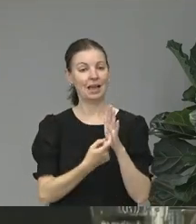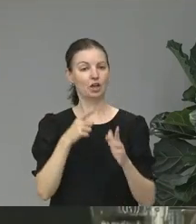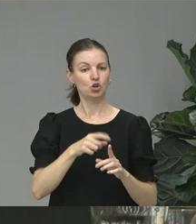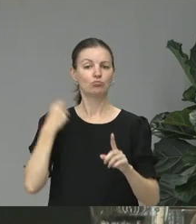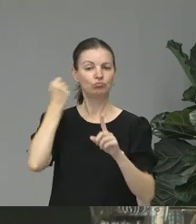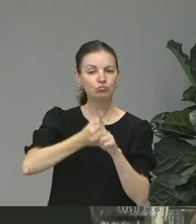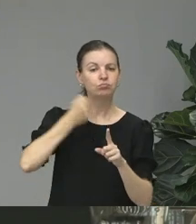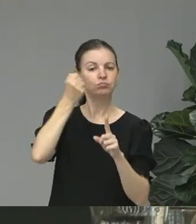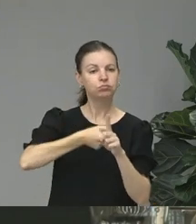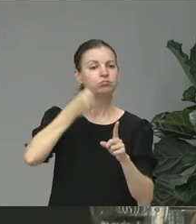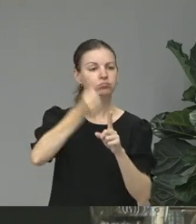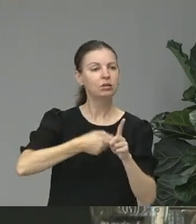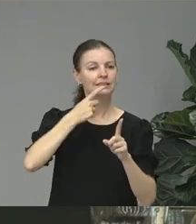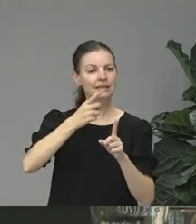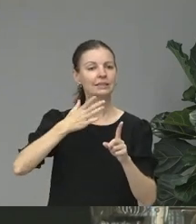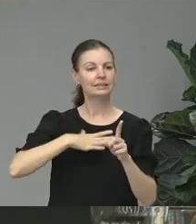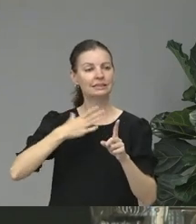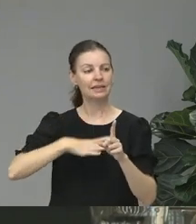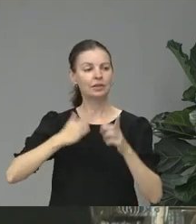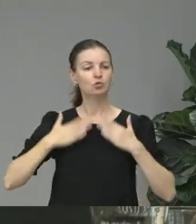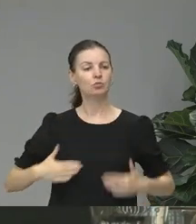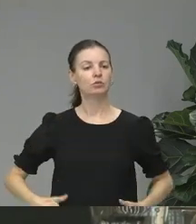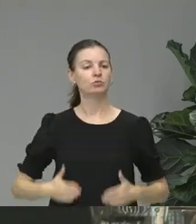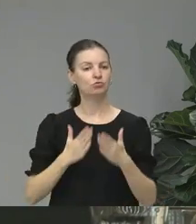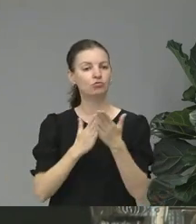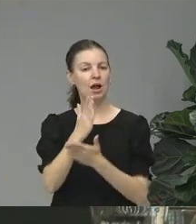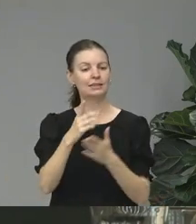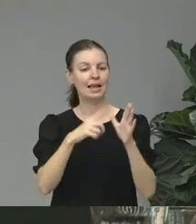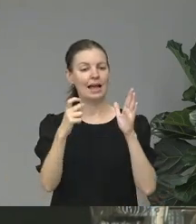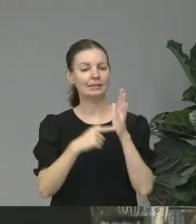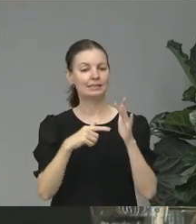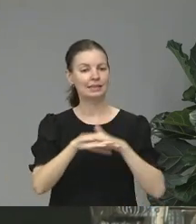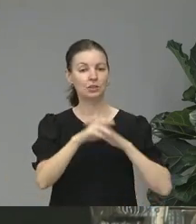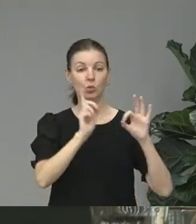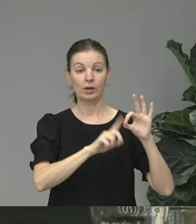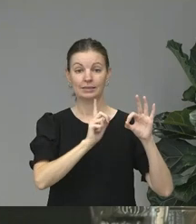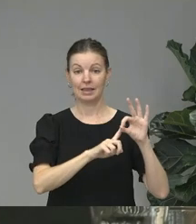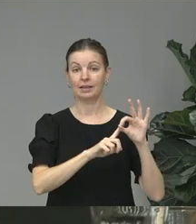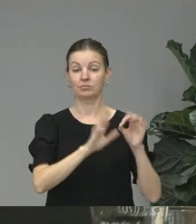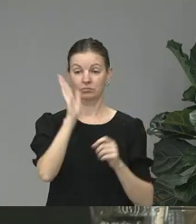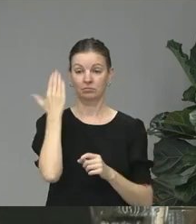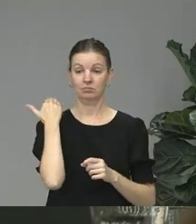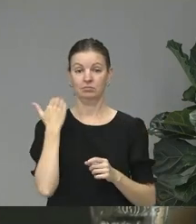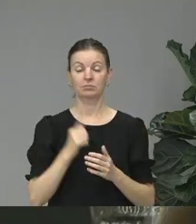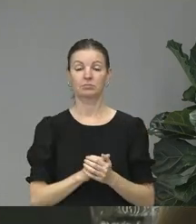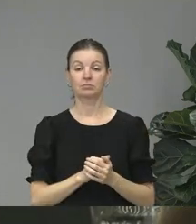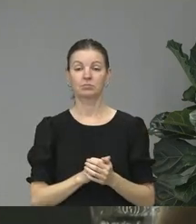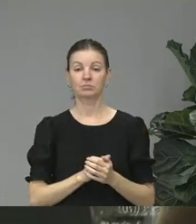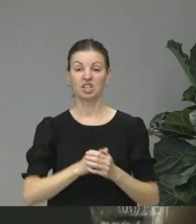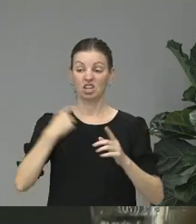Human Rights Act in Queensland. In its short history so far, what do you think